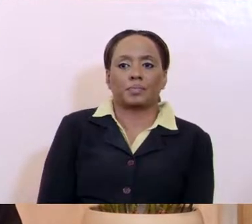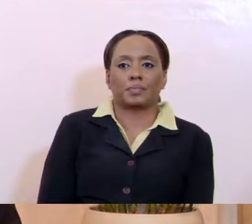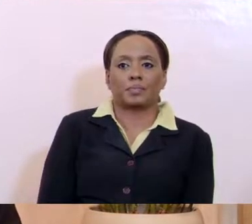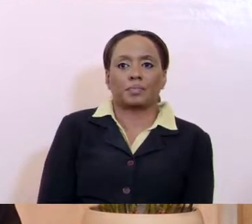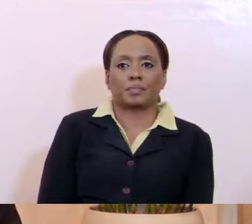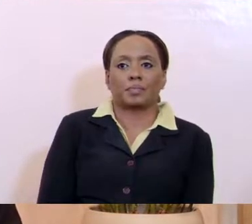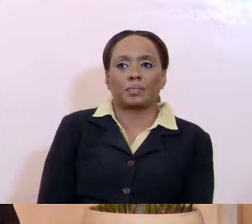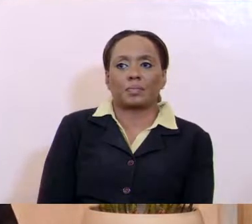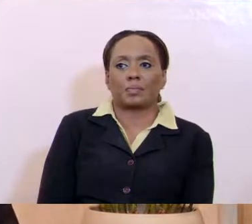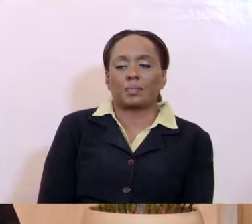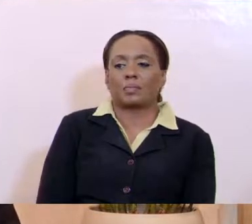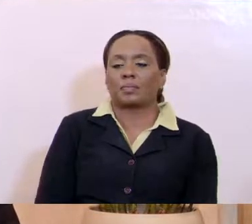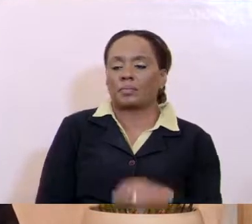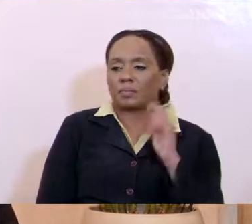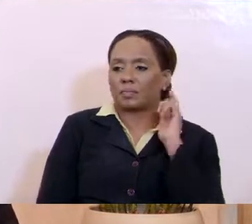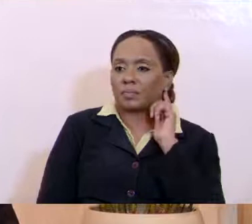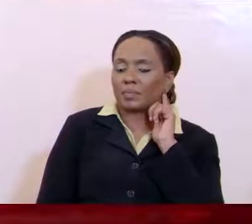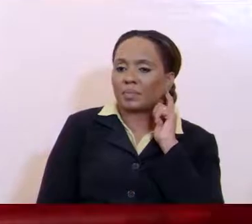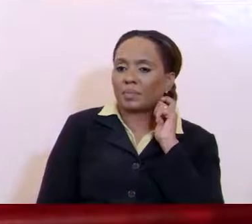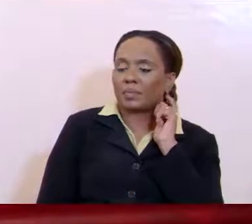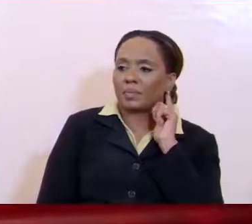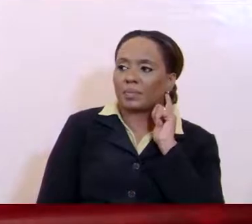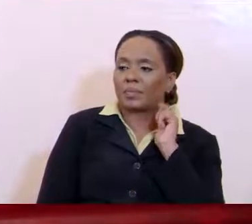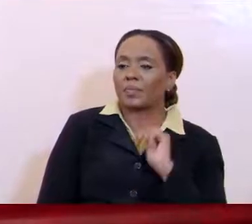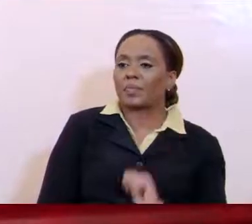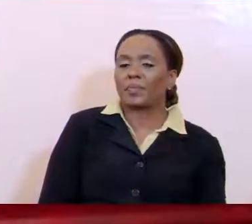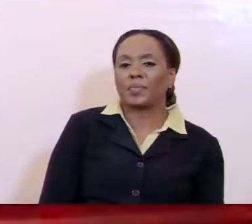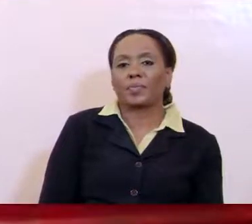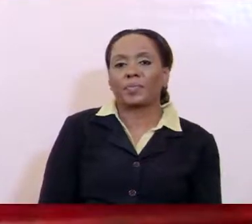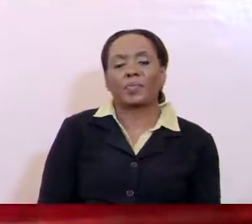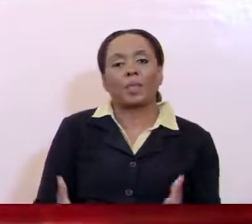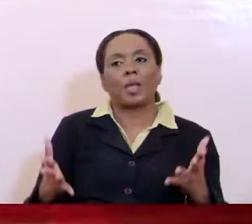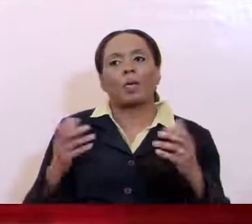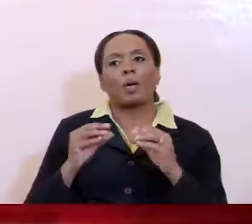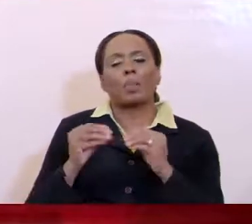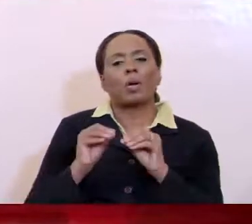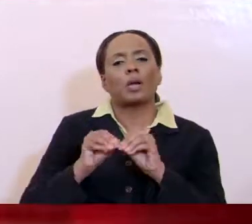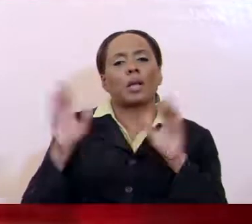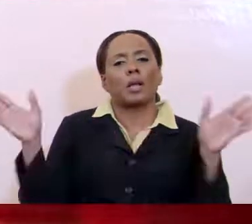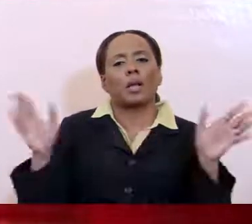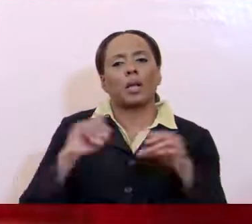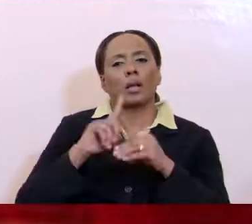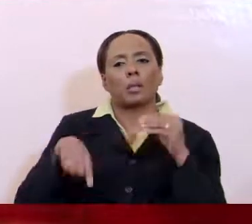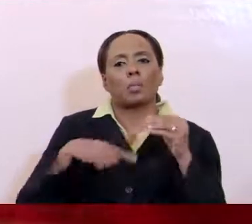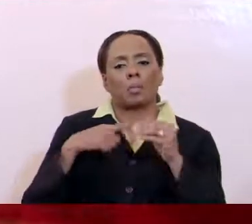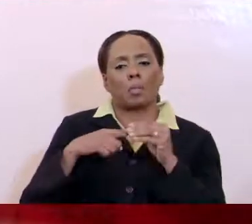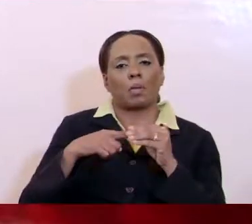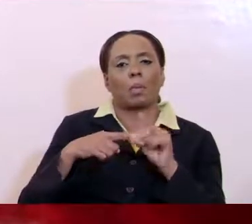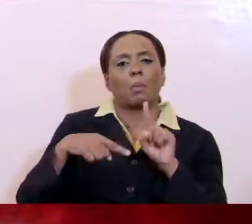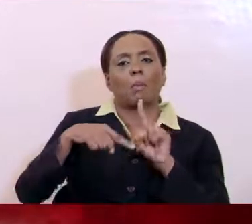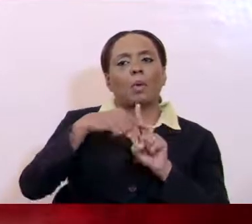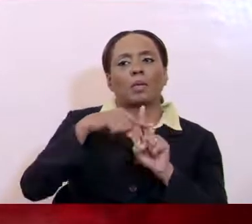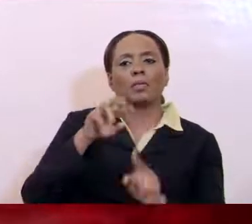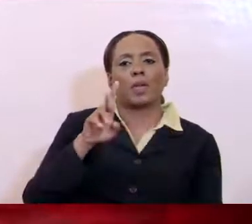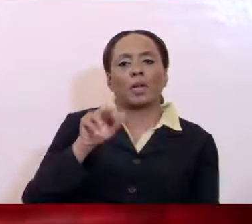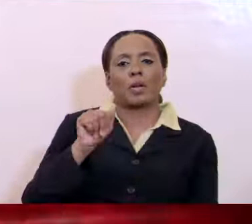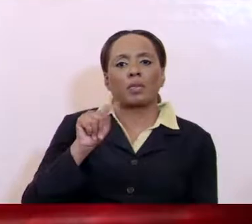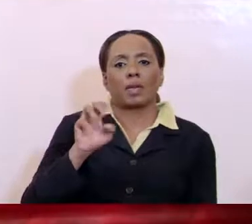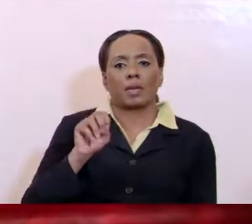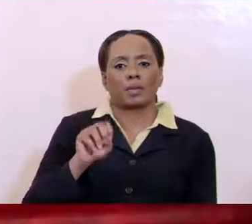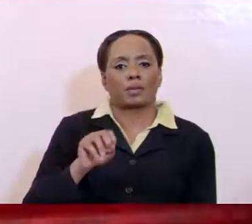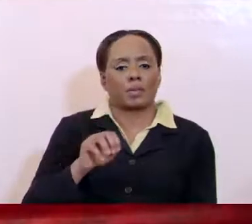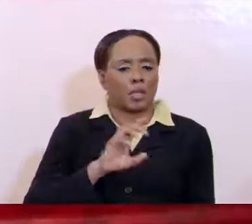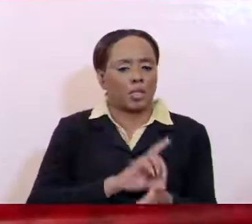I just want to get some clarity from Dr. Best in relation to the positivity rate. You said at present, up to last week, the positivity